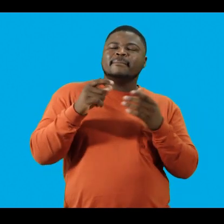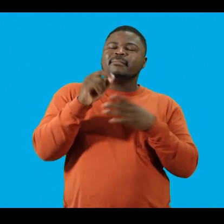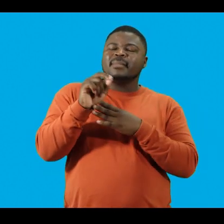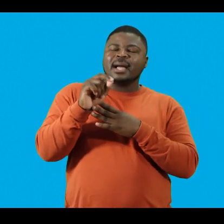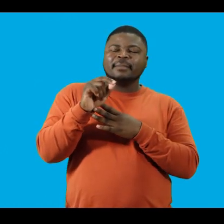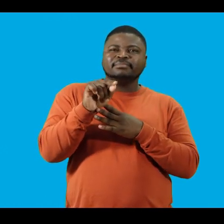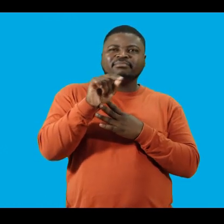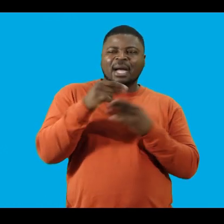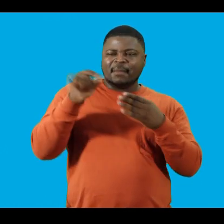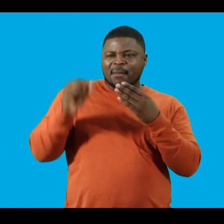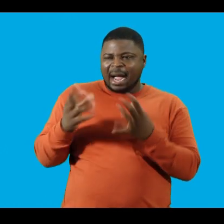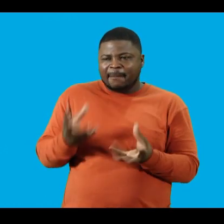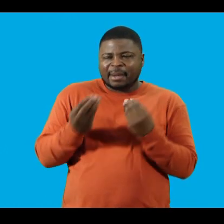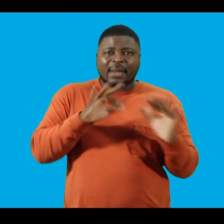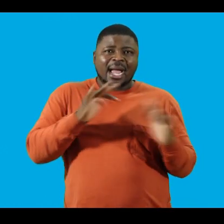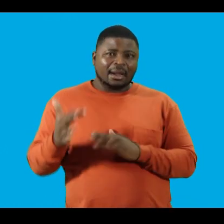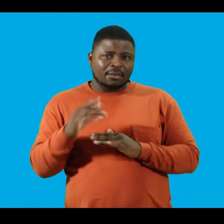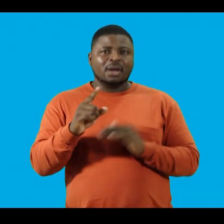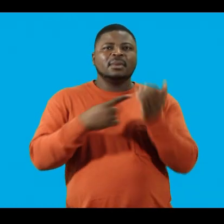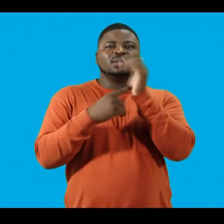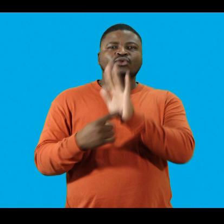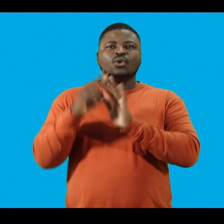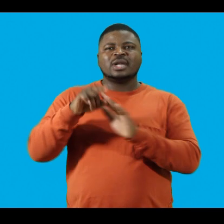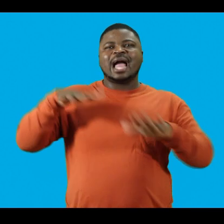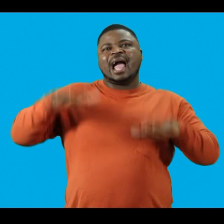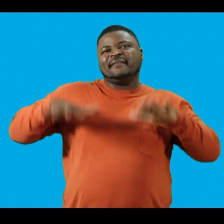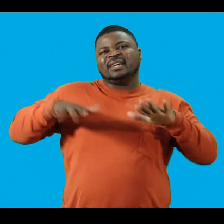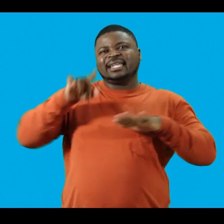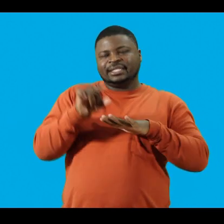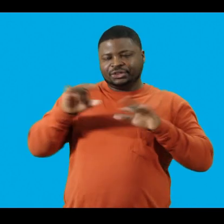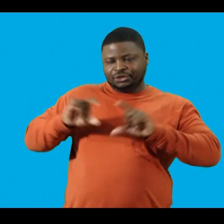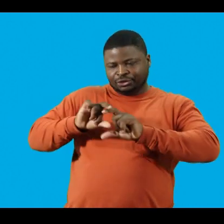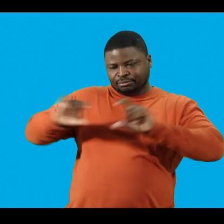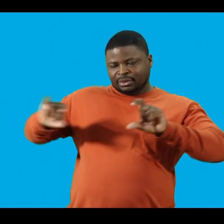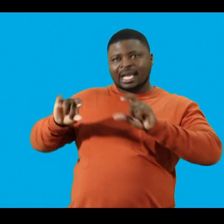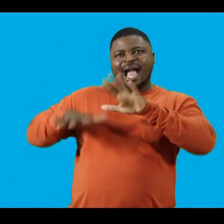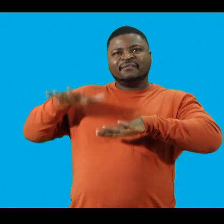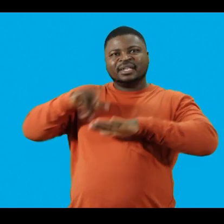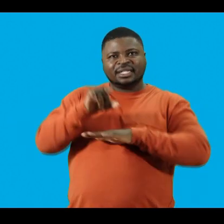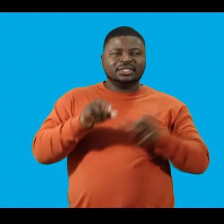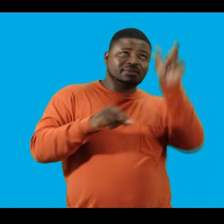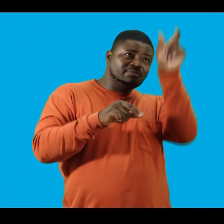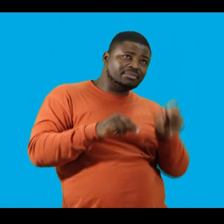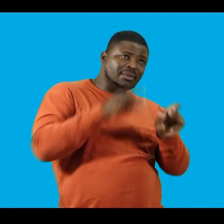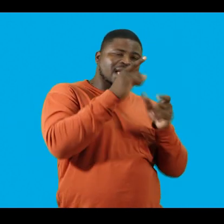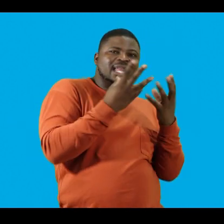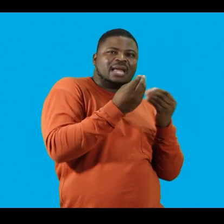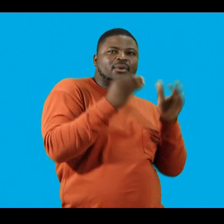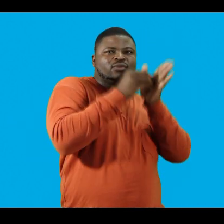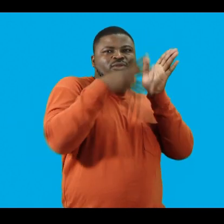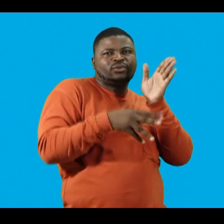at the bottom is the marked average and then the number of students on the vertical